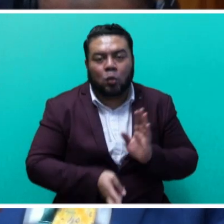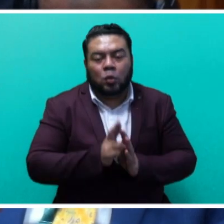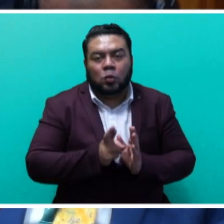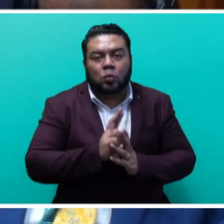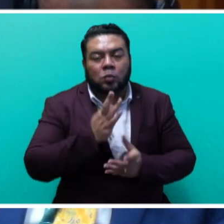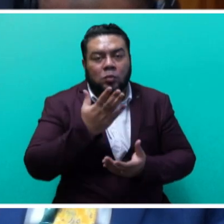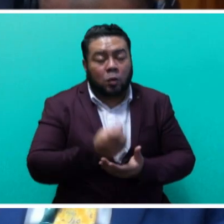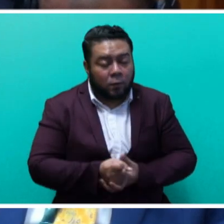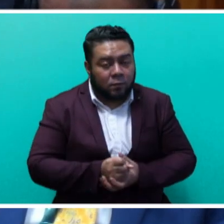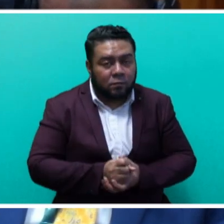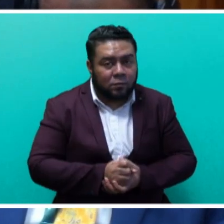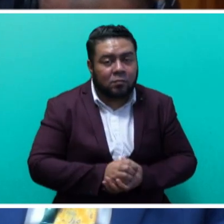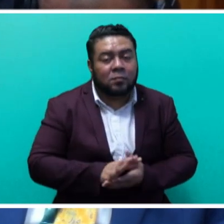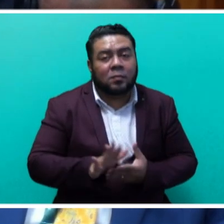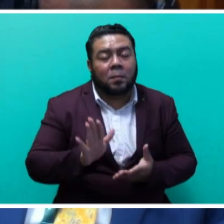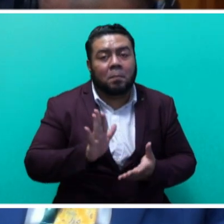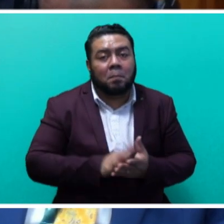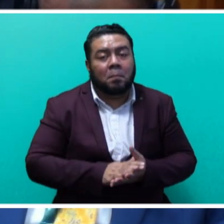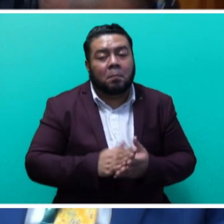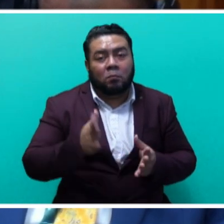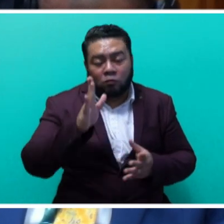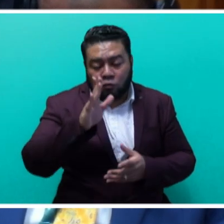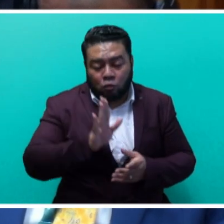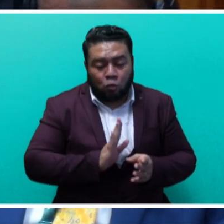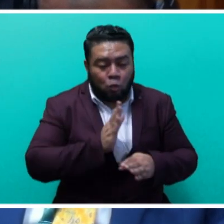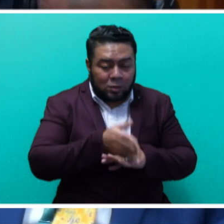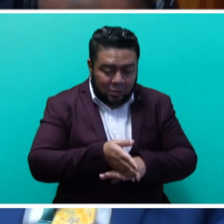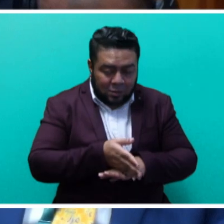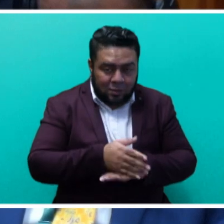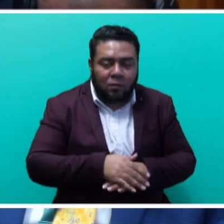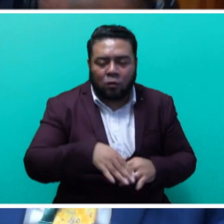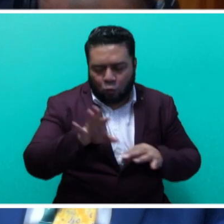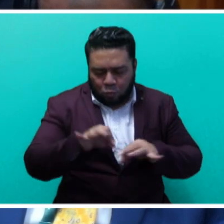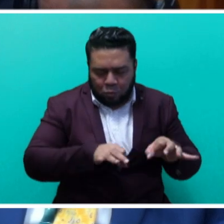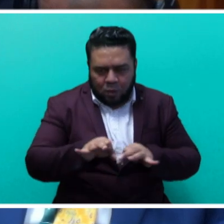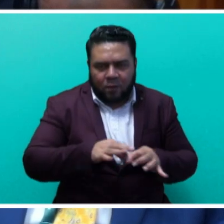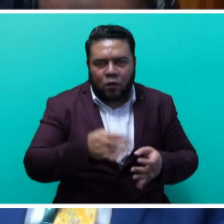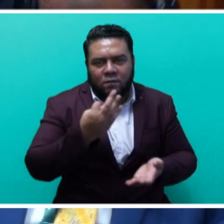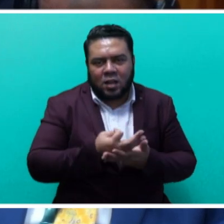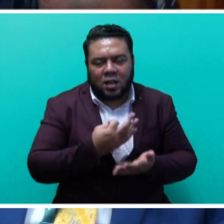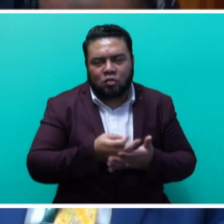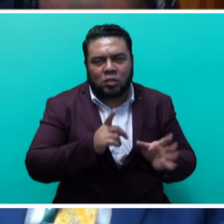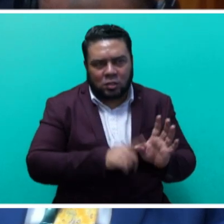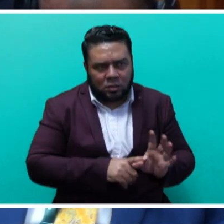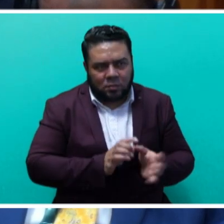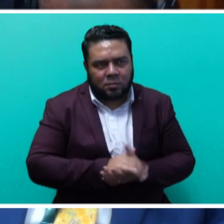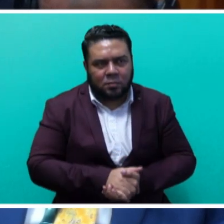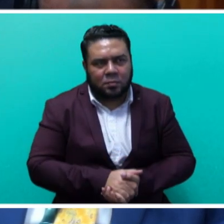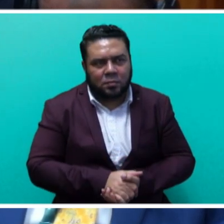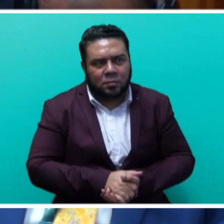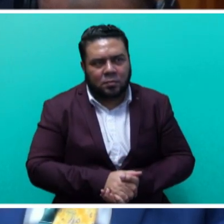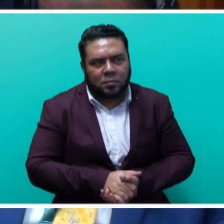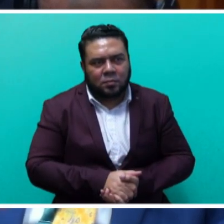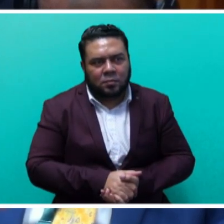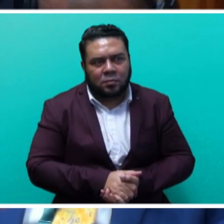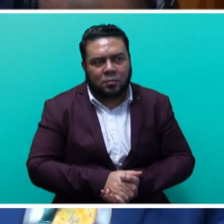Renewal of Watanambalawi crossing have also been planned for this financial year or earmarked. The approach